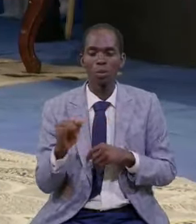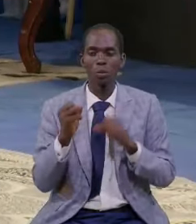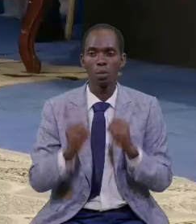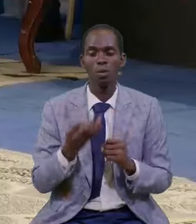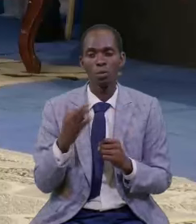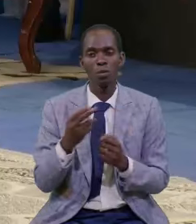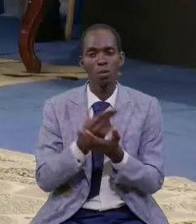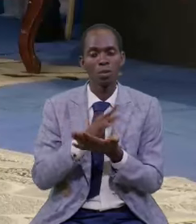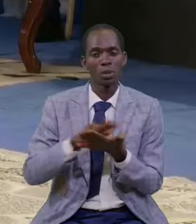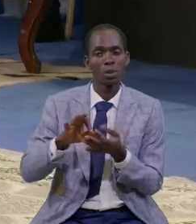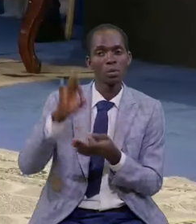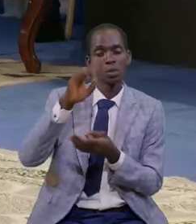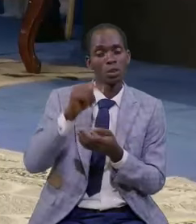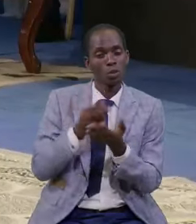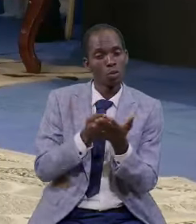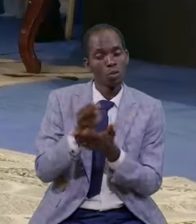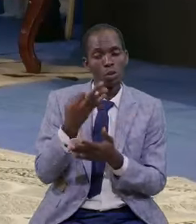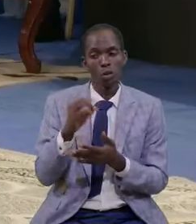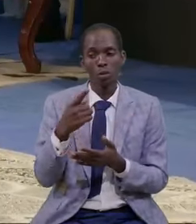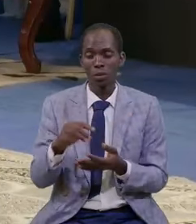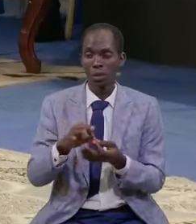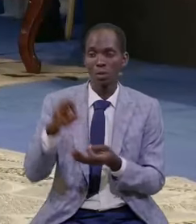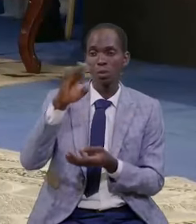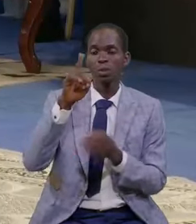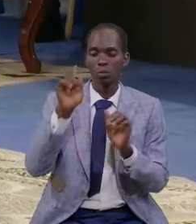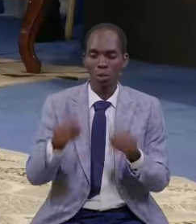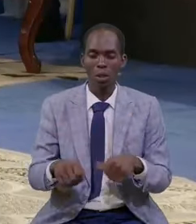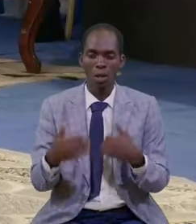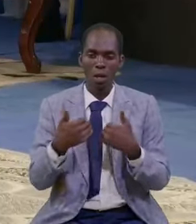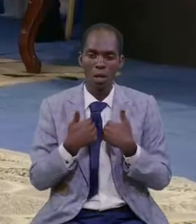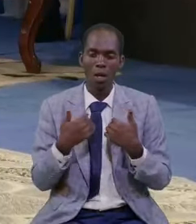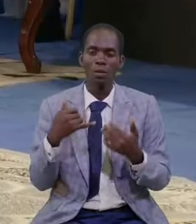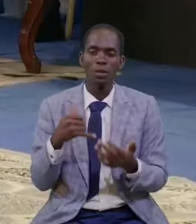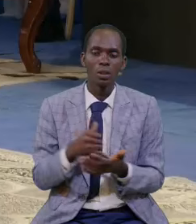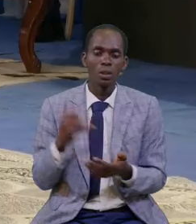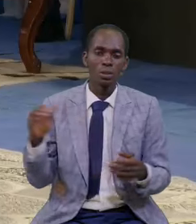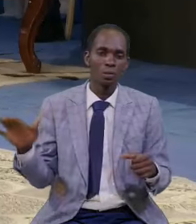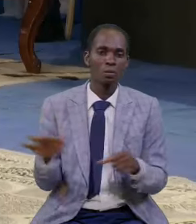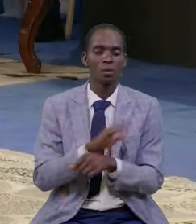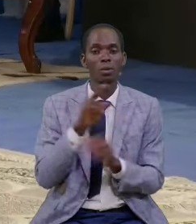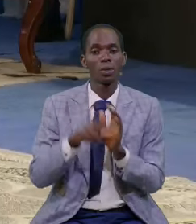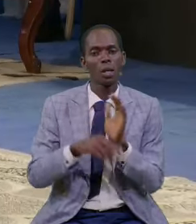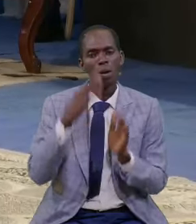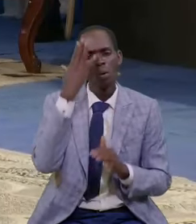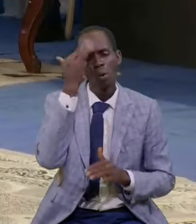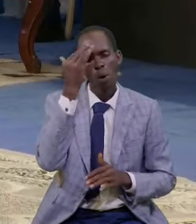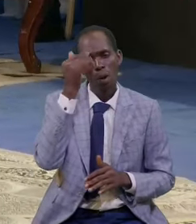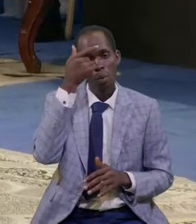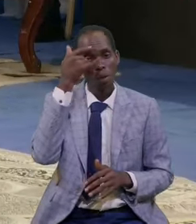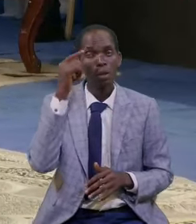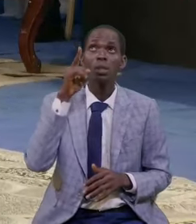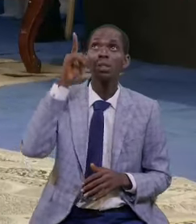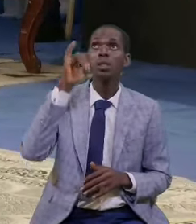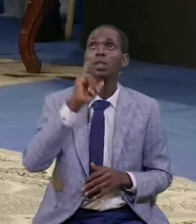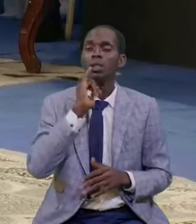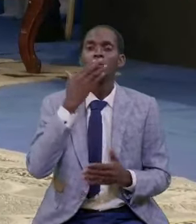and we can have his fullness. Why? Because he is good unto all.